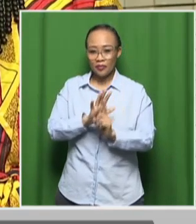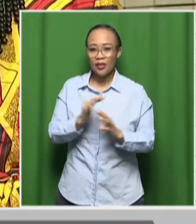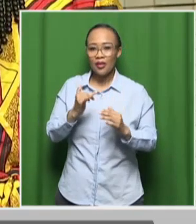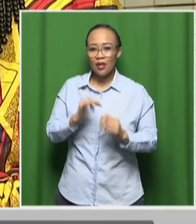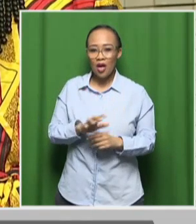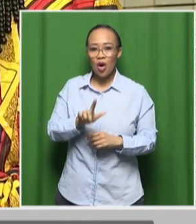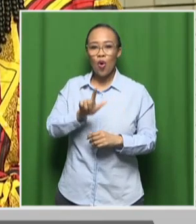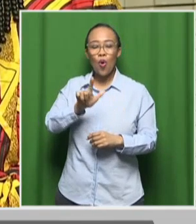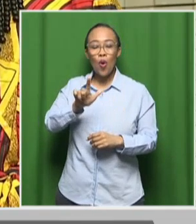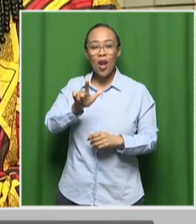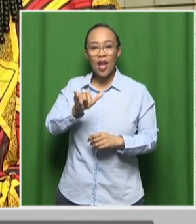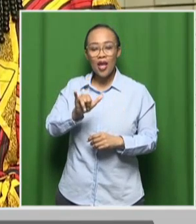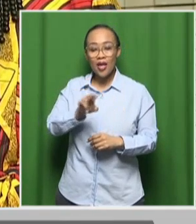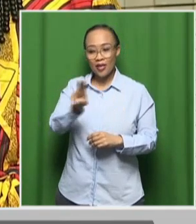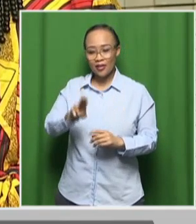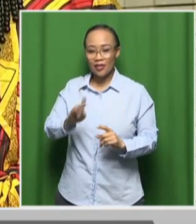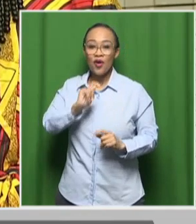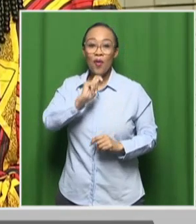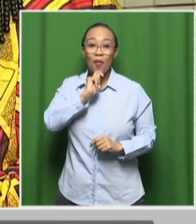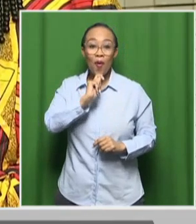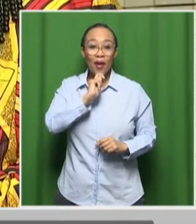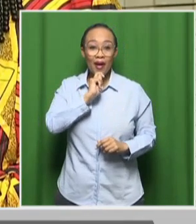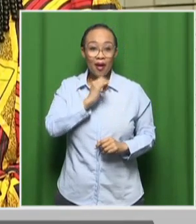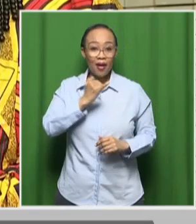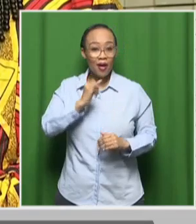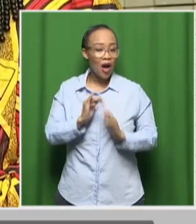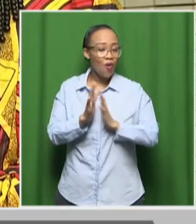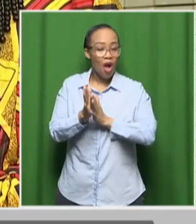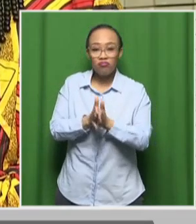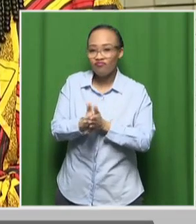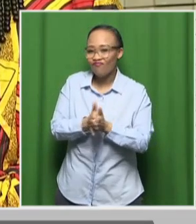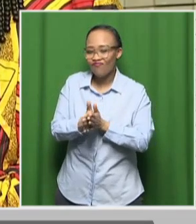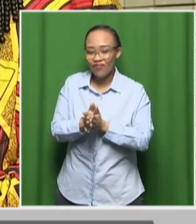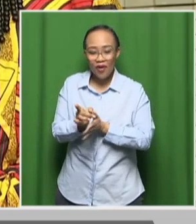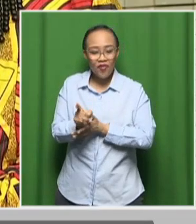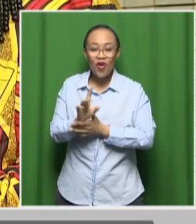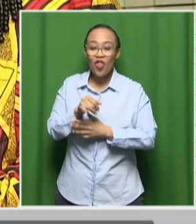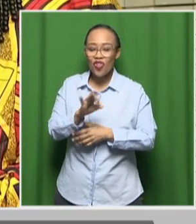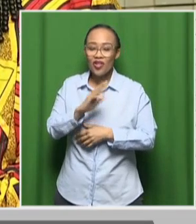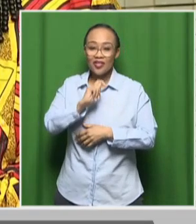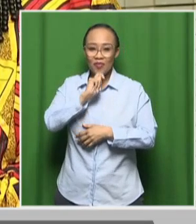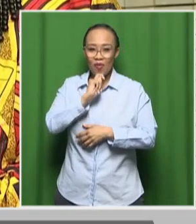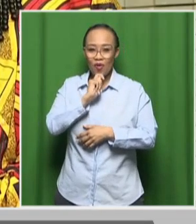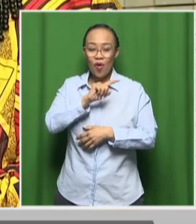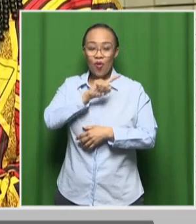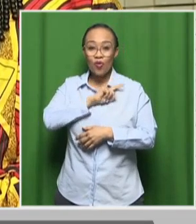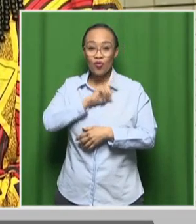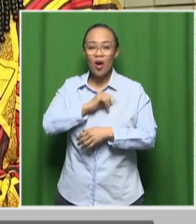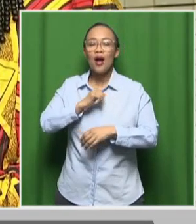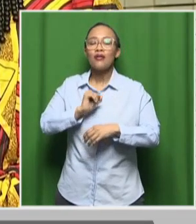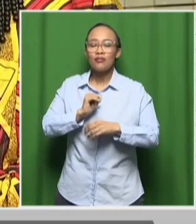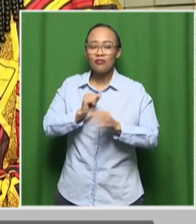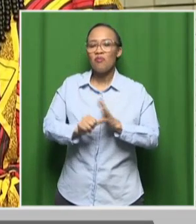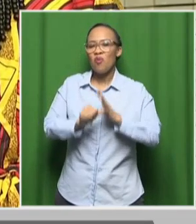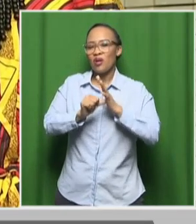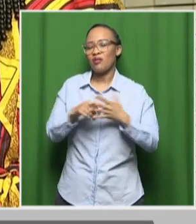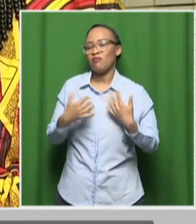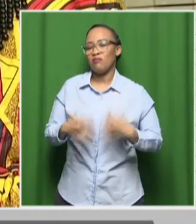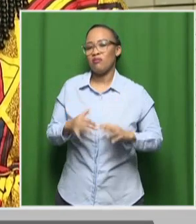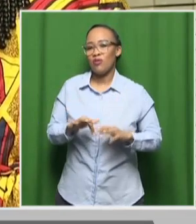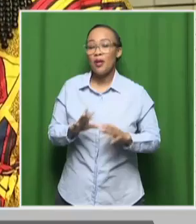And, so looking forward to this morning because so important that we keep memory alive.